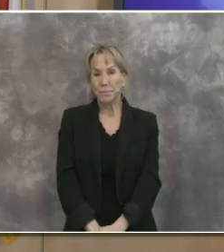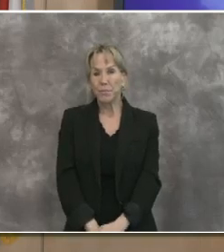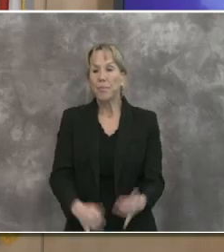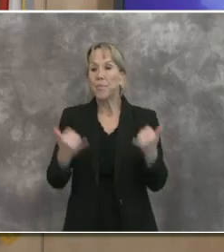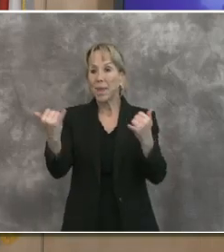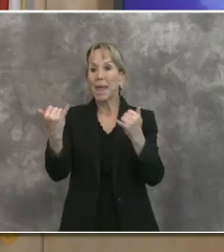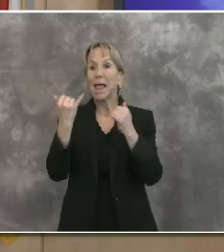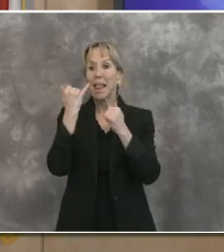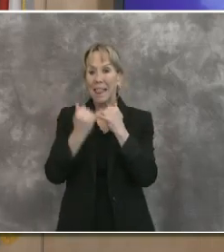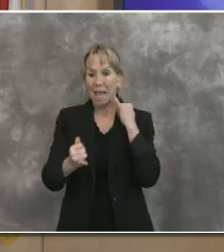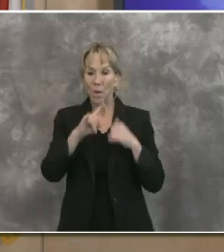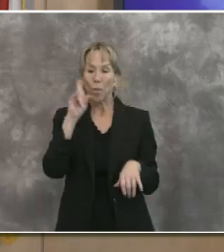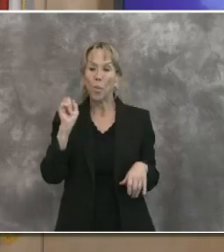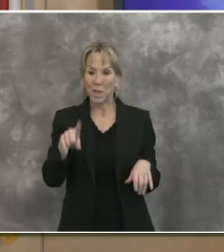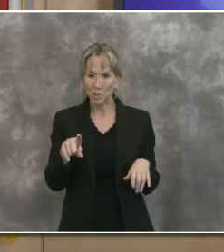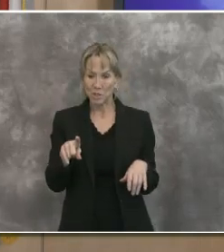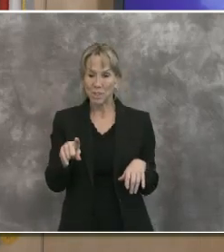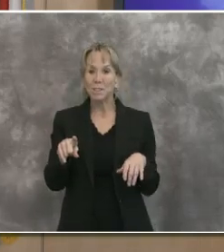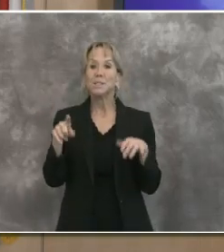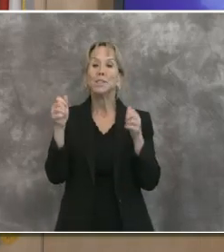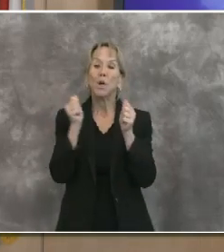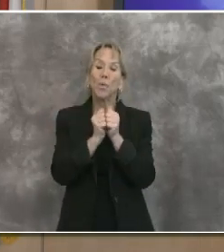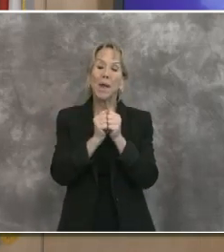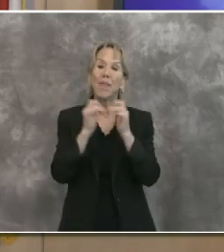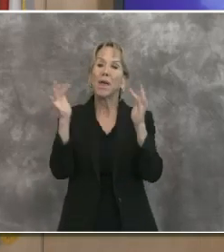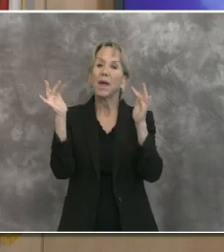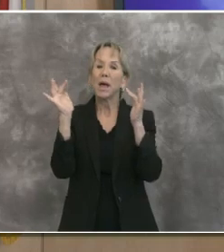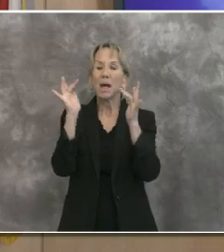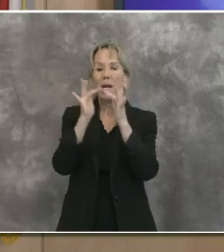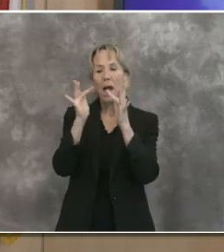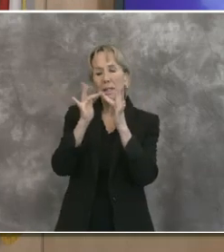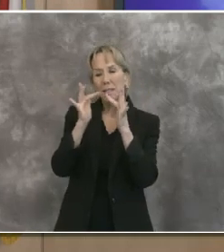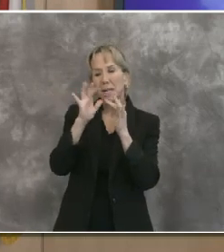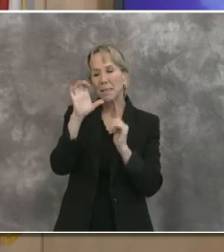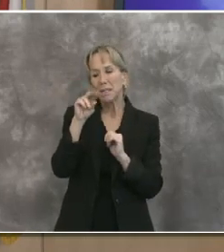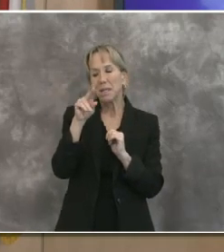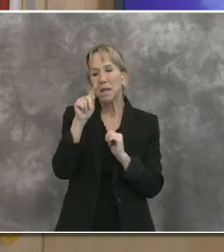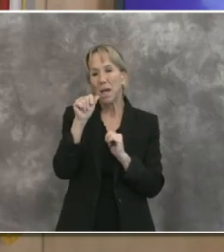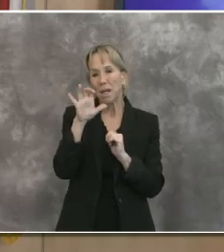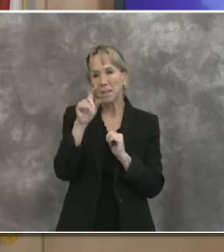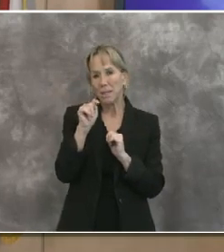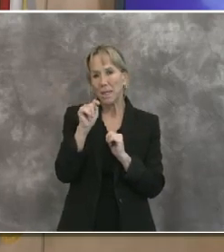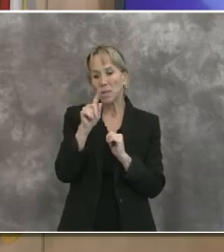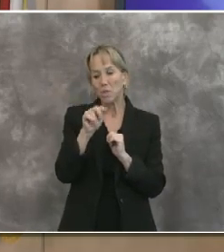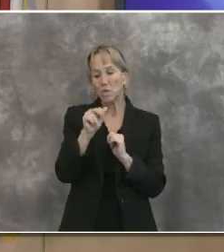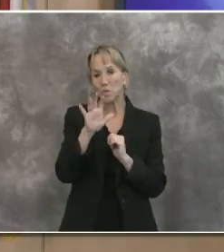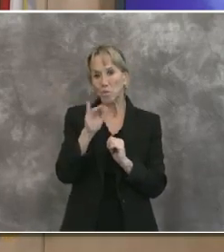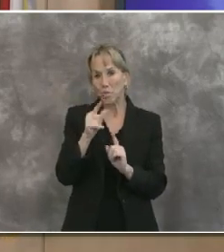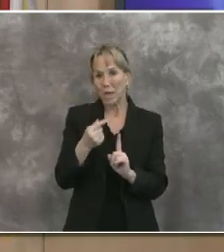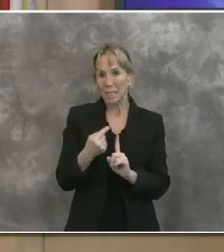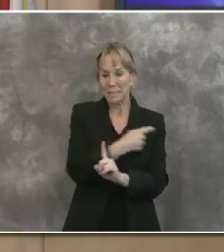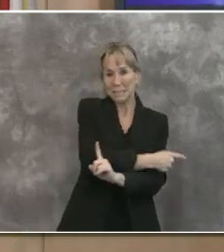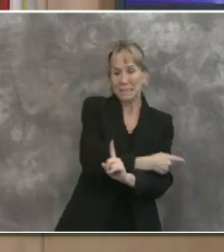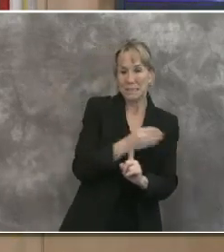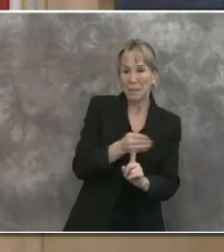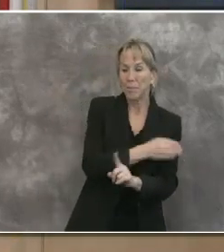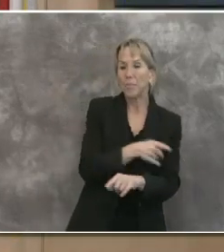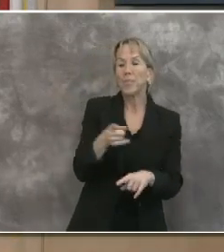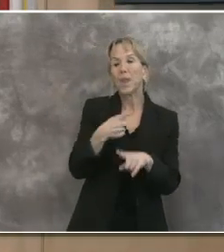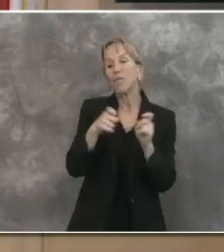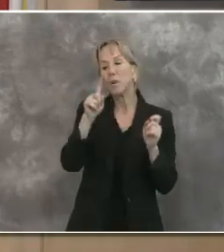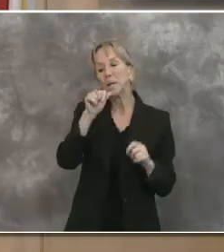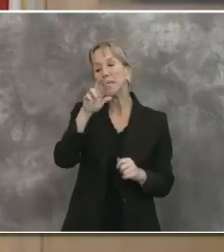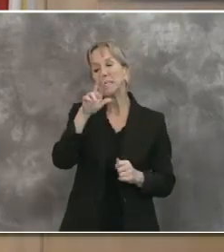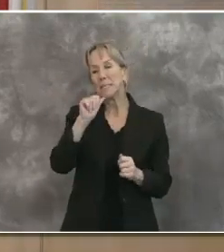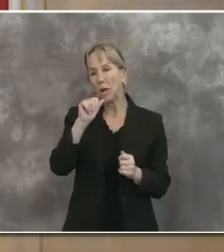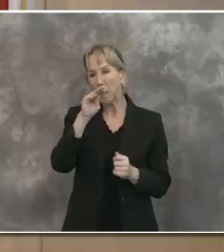This last question we have deals with contact tracing, and Dr. Wooten is going to respond. And this one is from Taryn Mento from